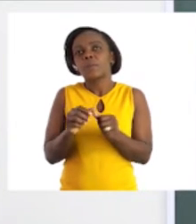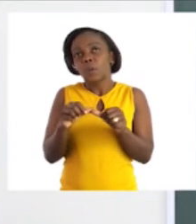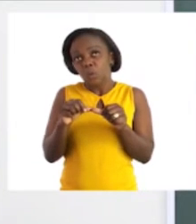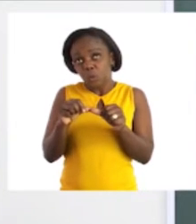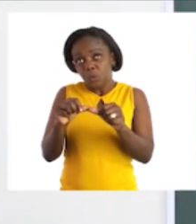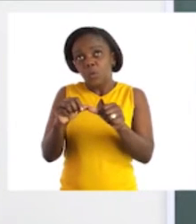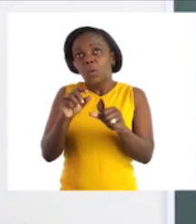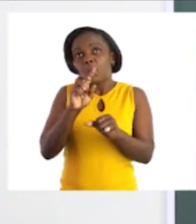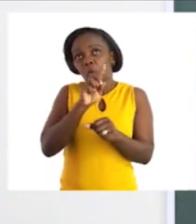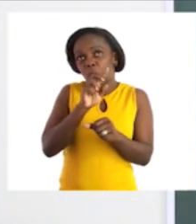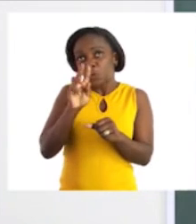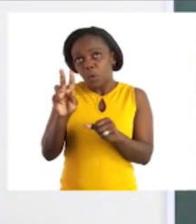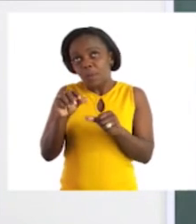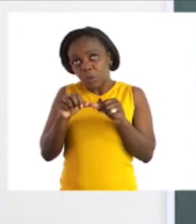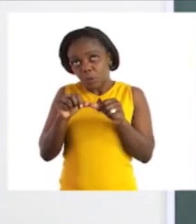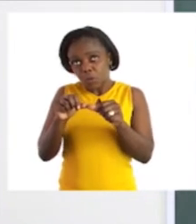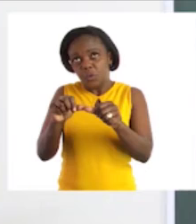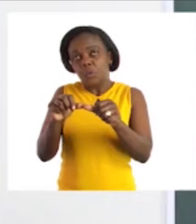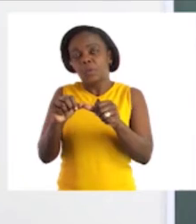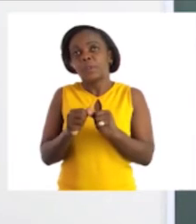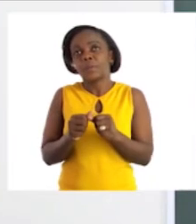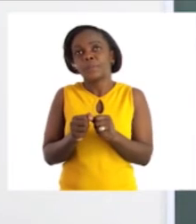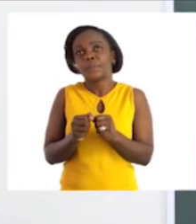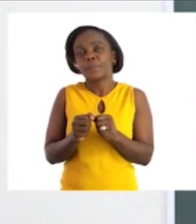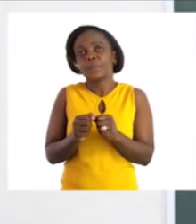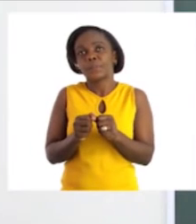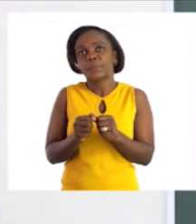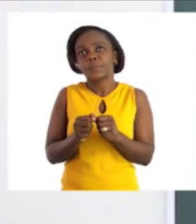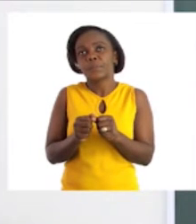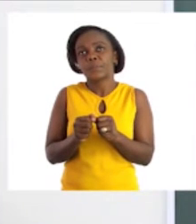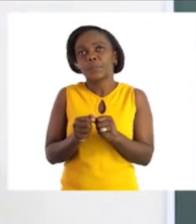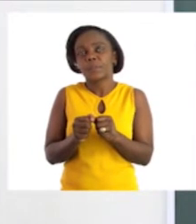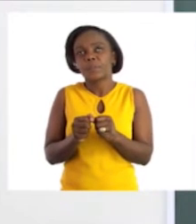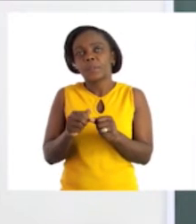12 to the 1, you say 13 hours because now it will be p.m. Remember,